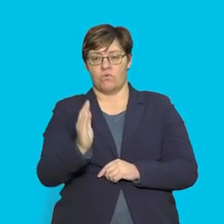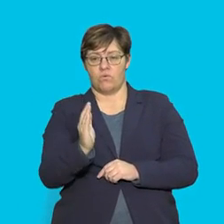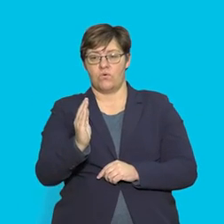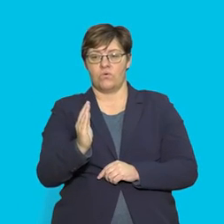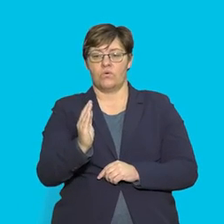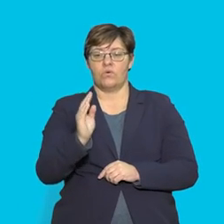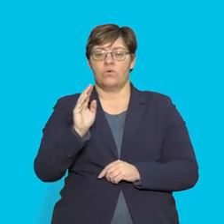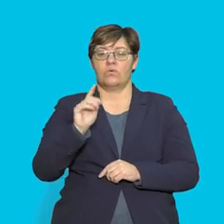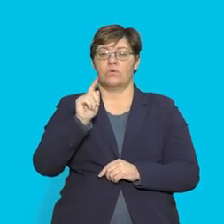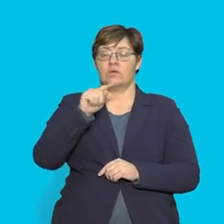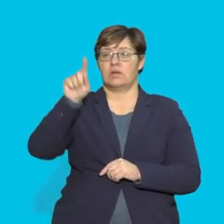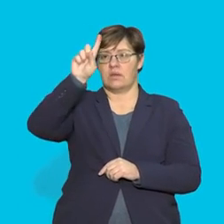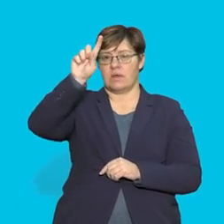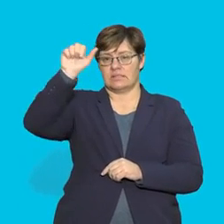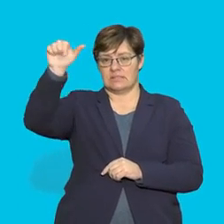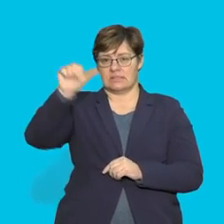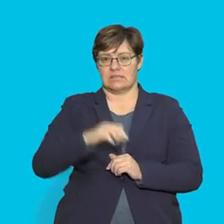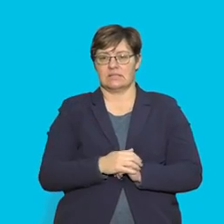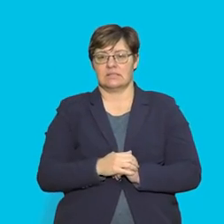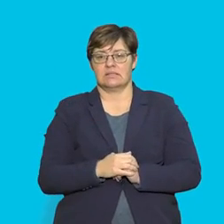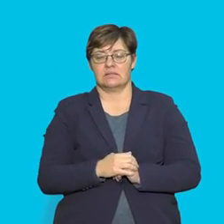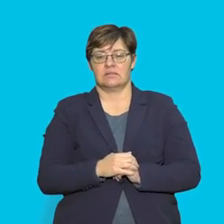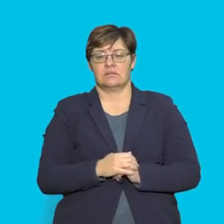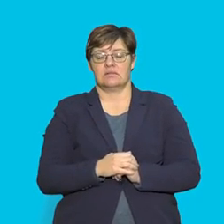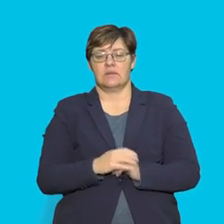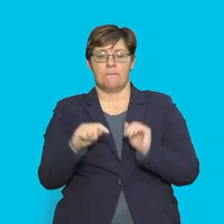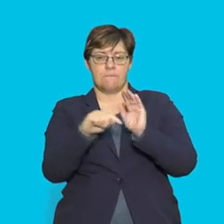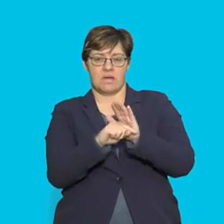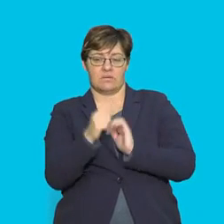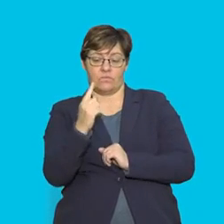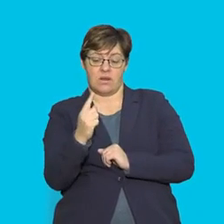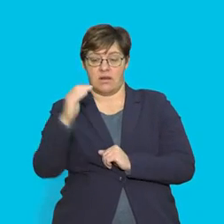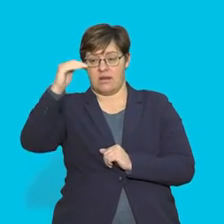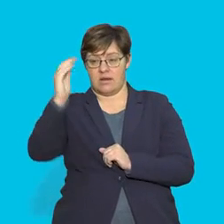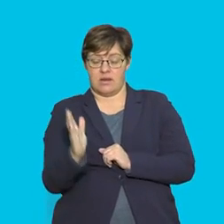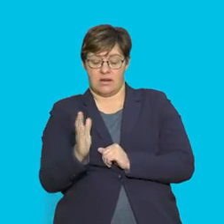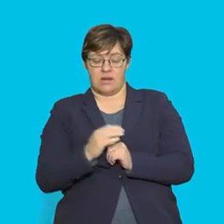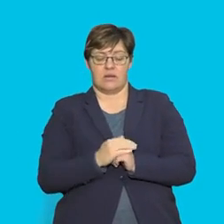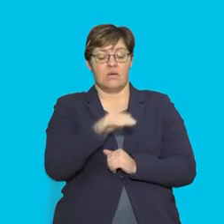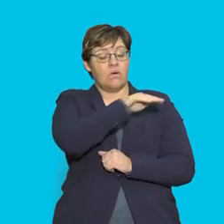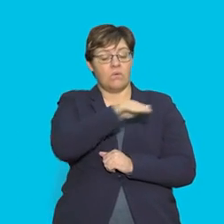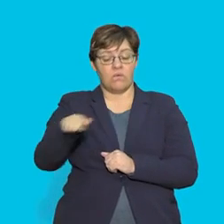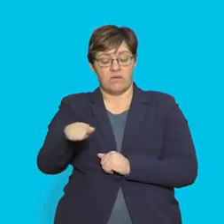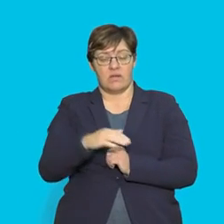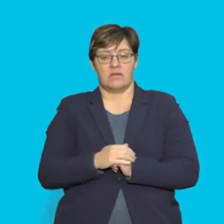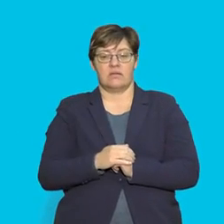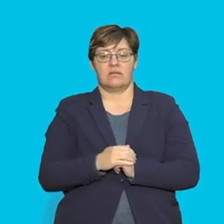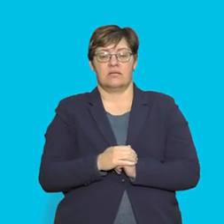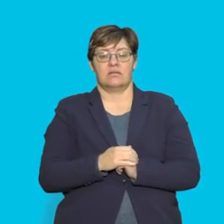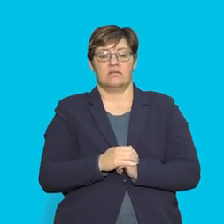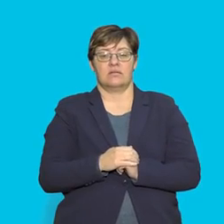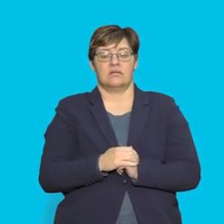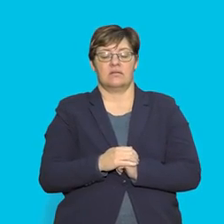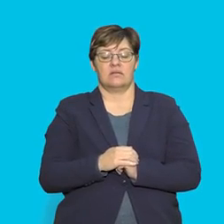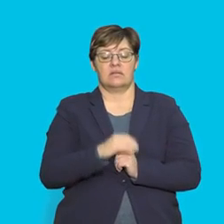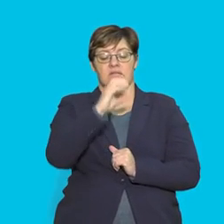0.088 over 4 raised to the exponent of 16 minus